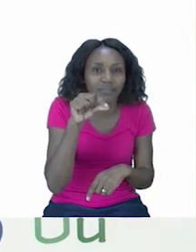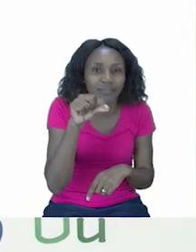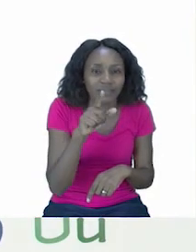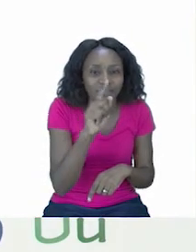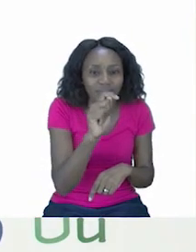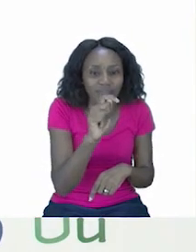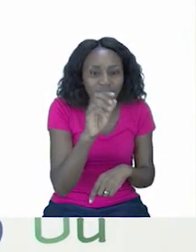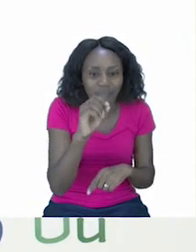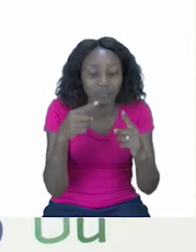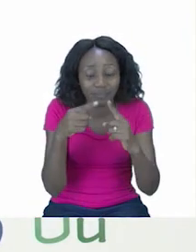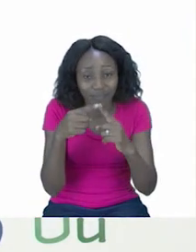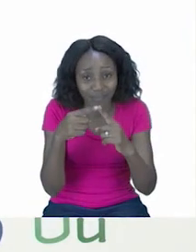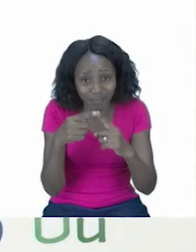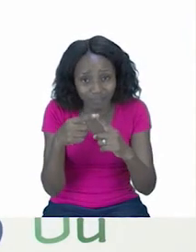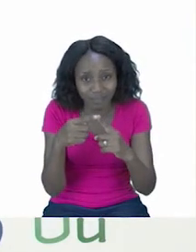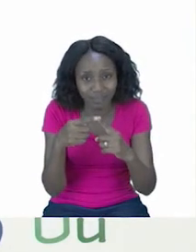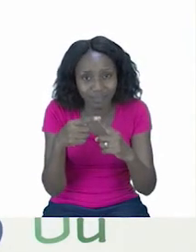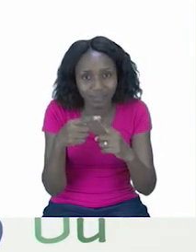to,